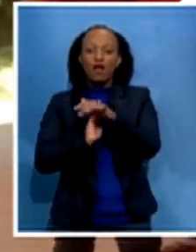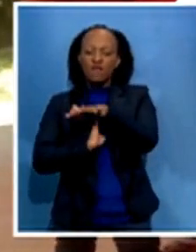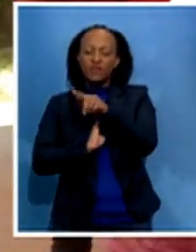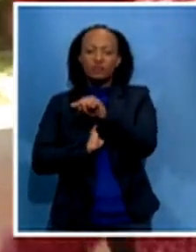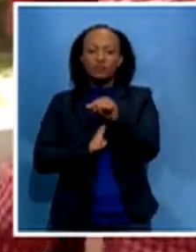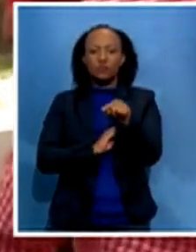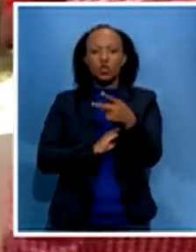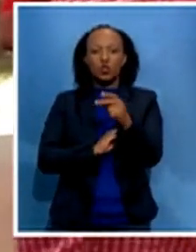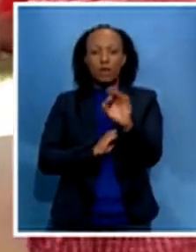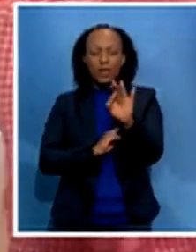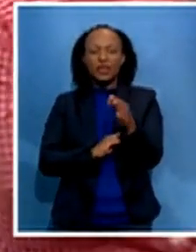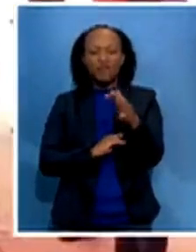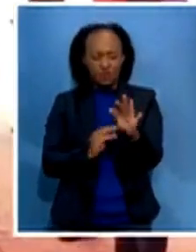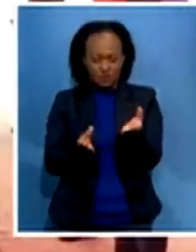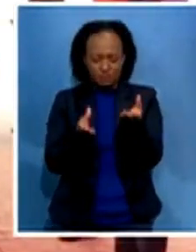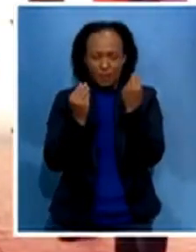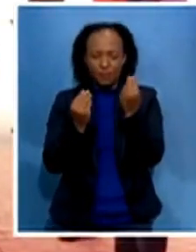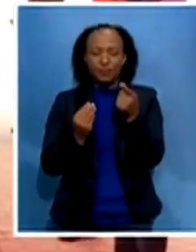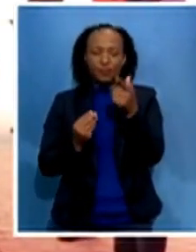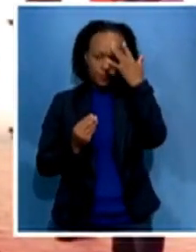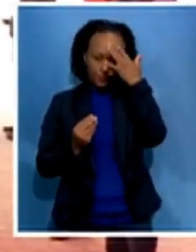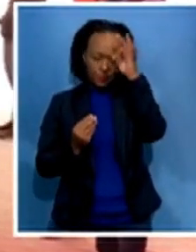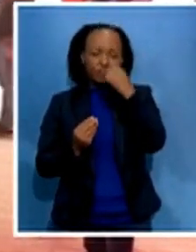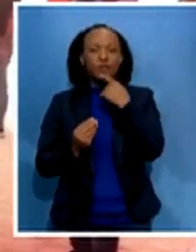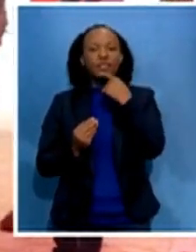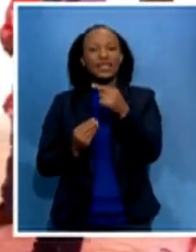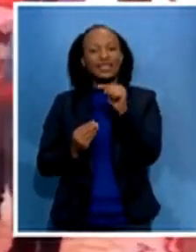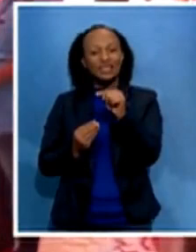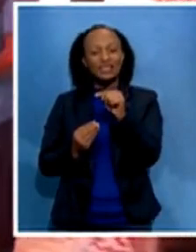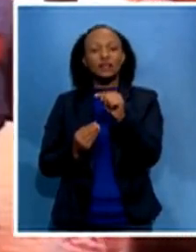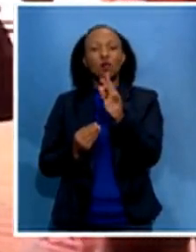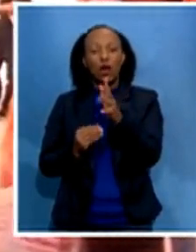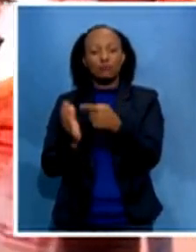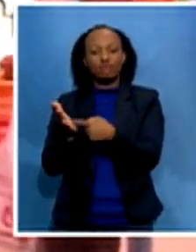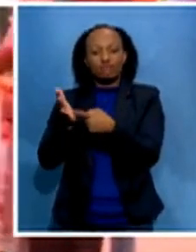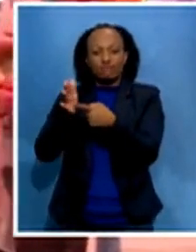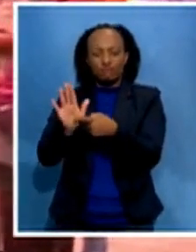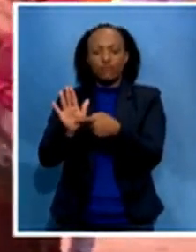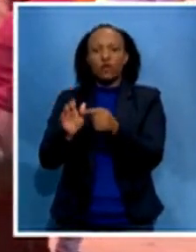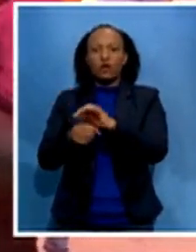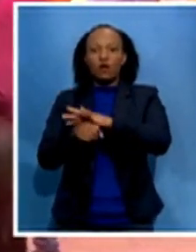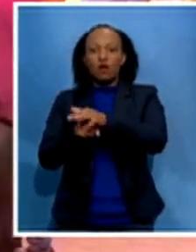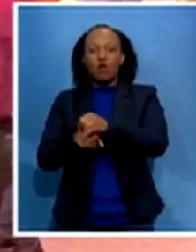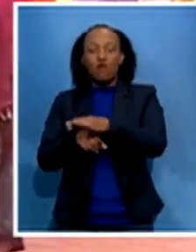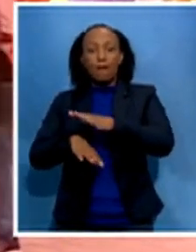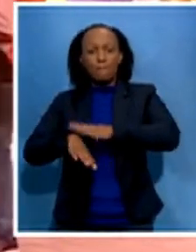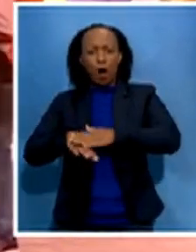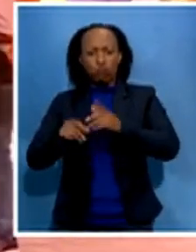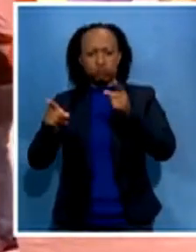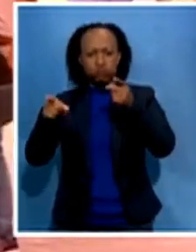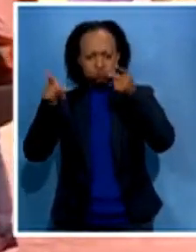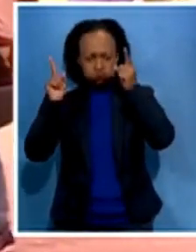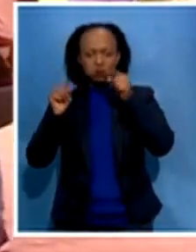has said that such strains usually signify that the virus has become more infectious, but it claims it isn't alarmed just